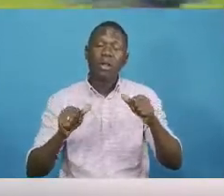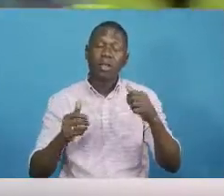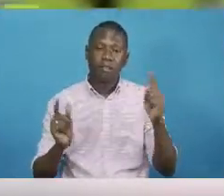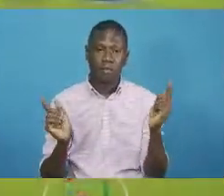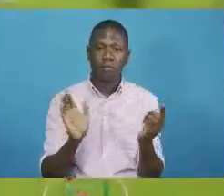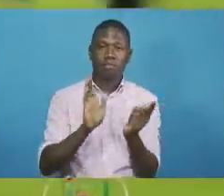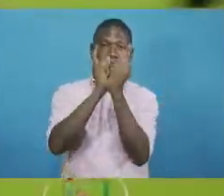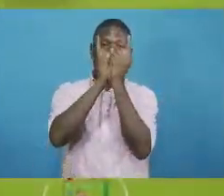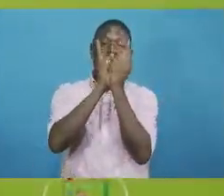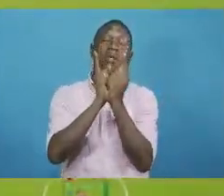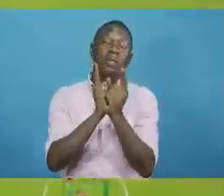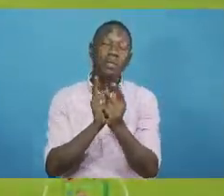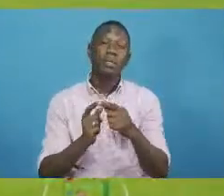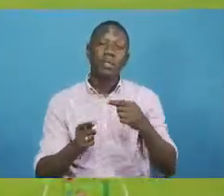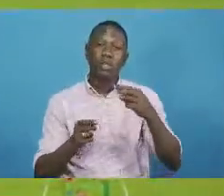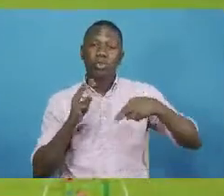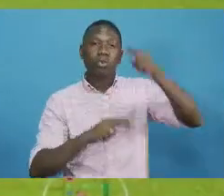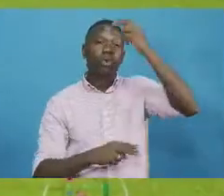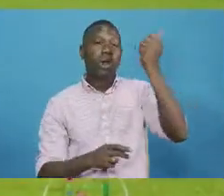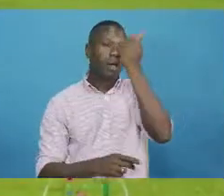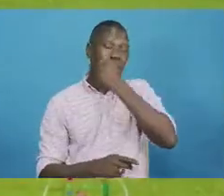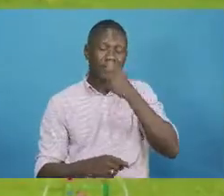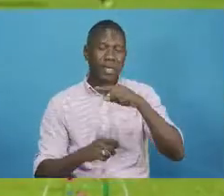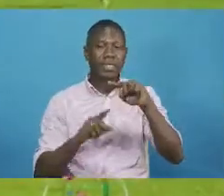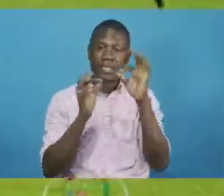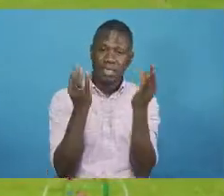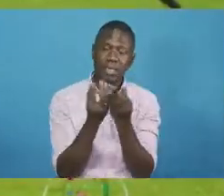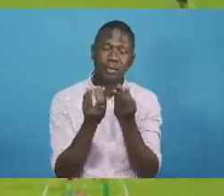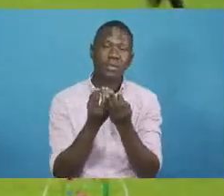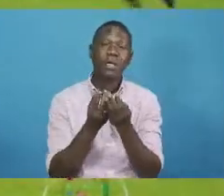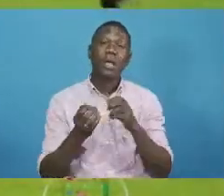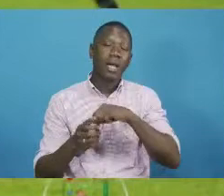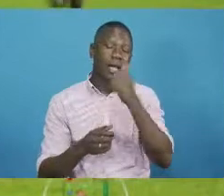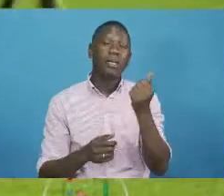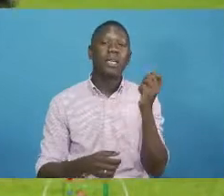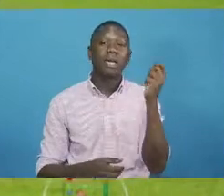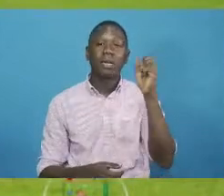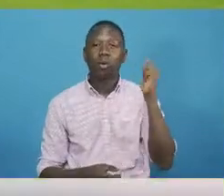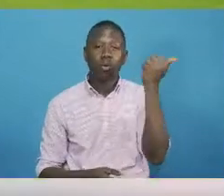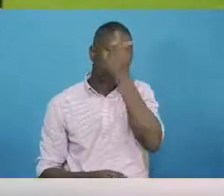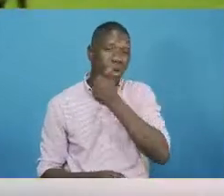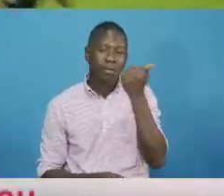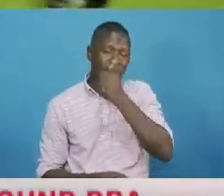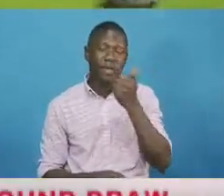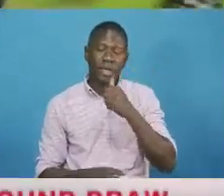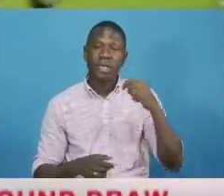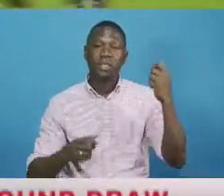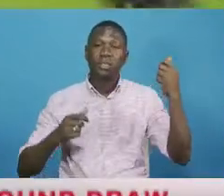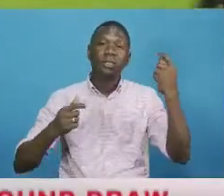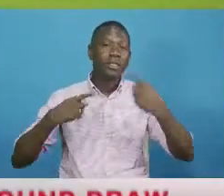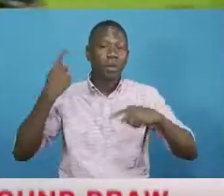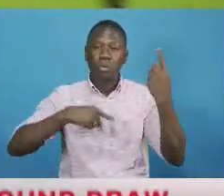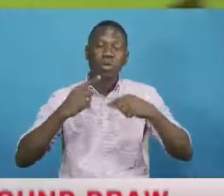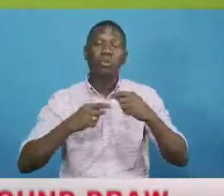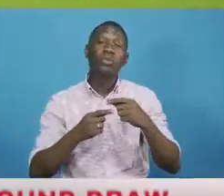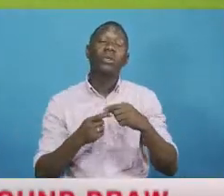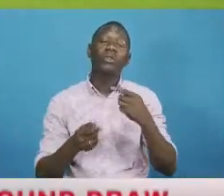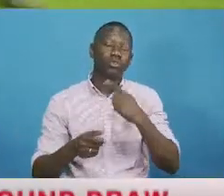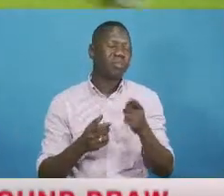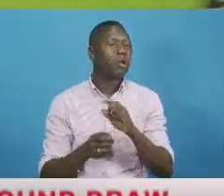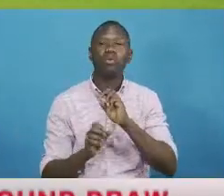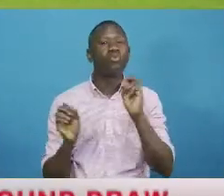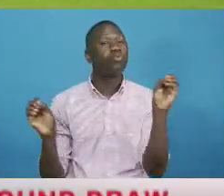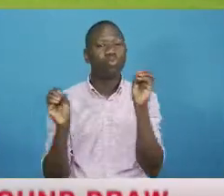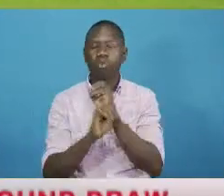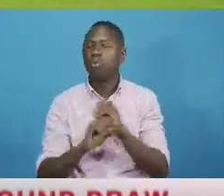preliminaries and second round qualifiers of the CAF Champions League and Confederations Club Cup competitions. So far, none were